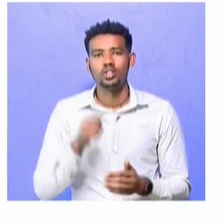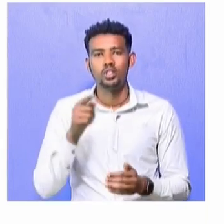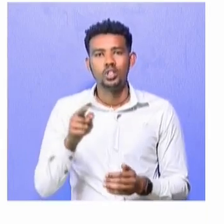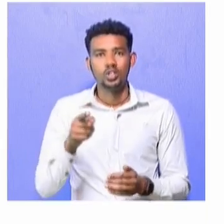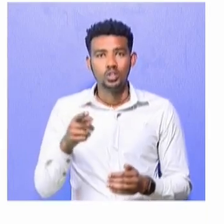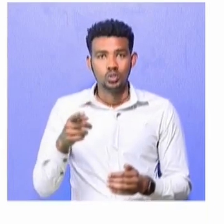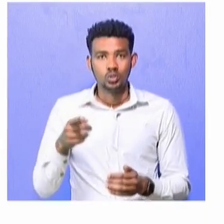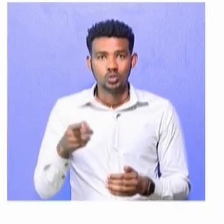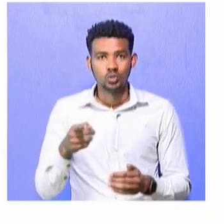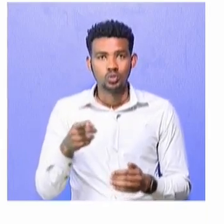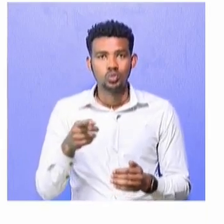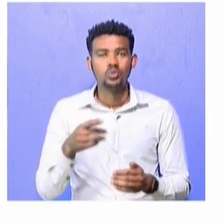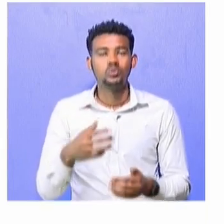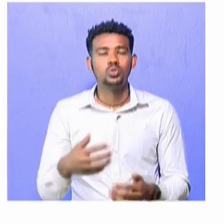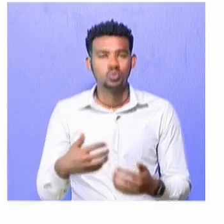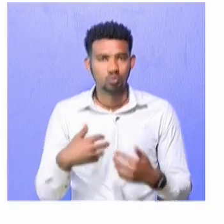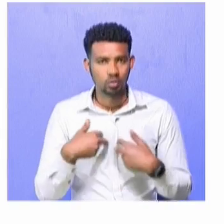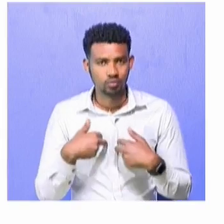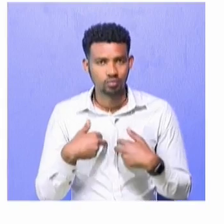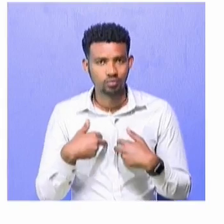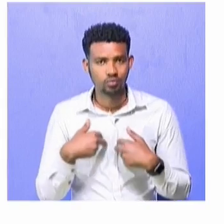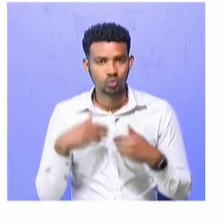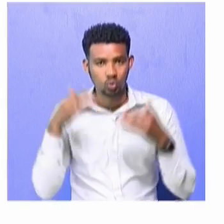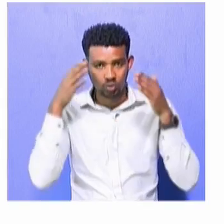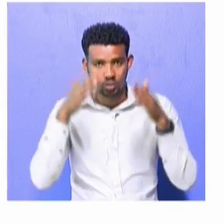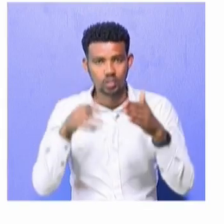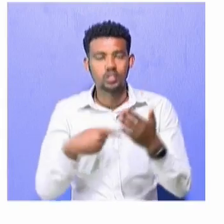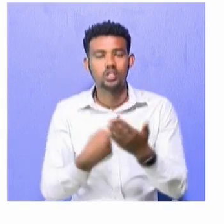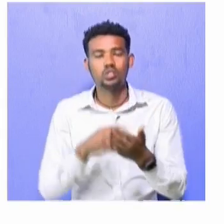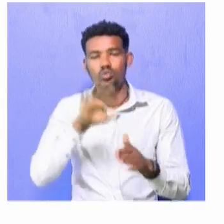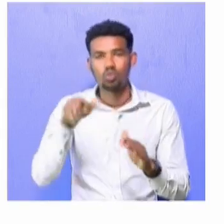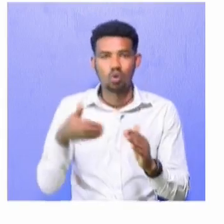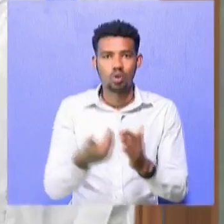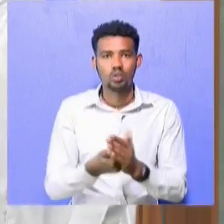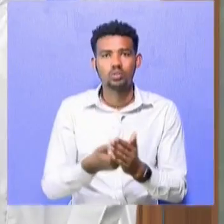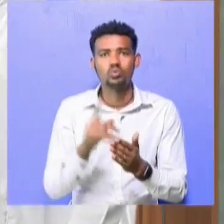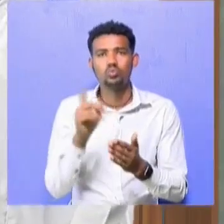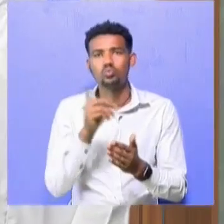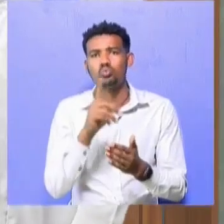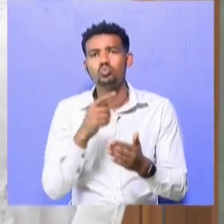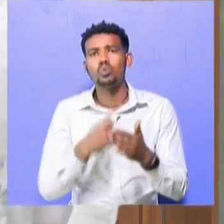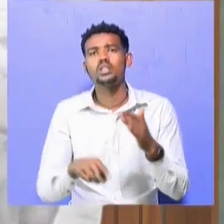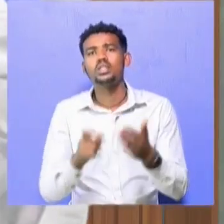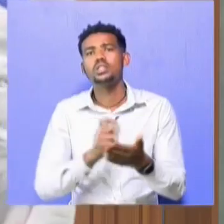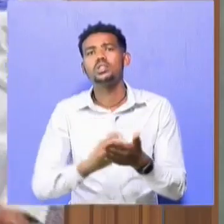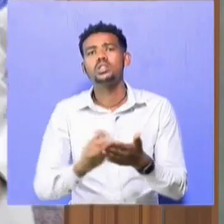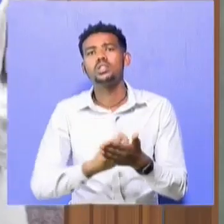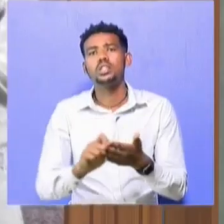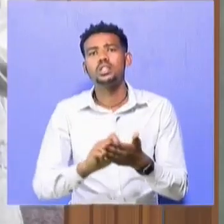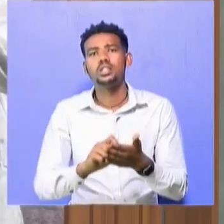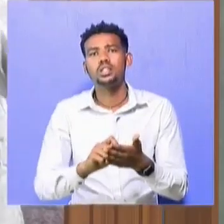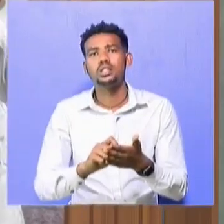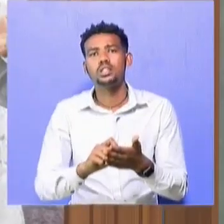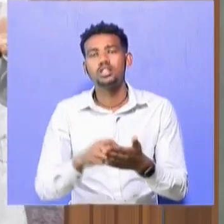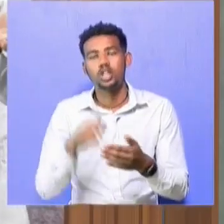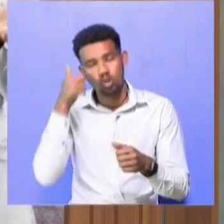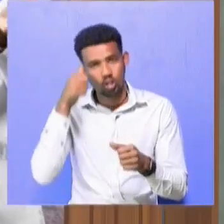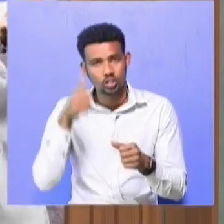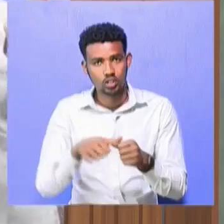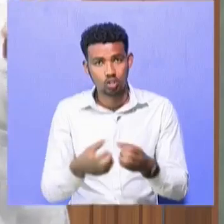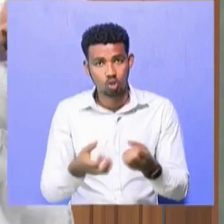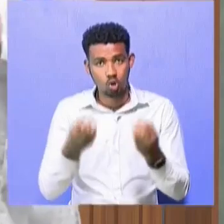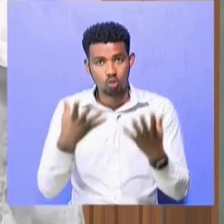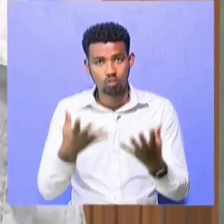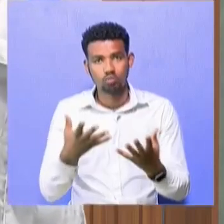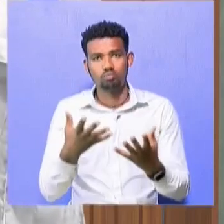consider all these things in your mind. What was written in the notice? Yeah, a lot of things are written